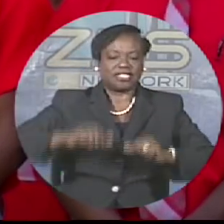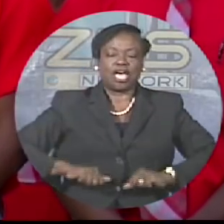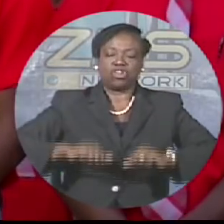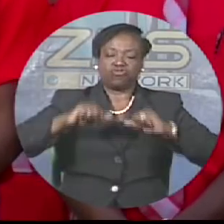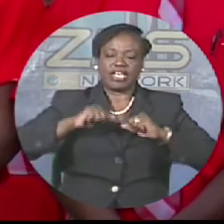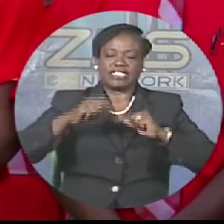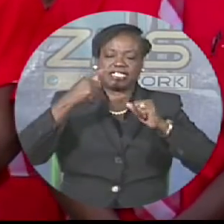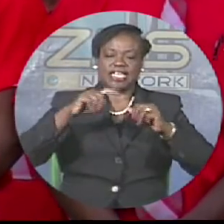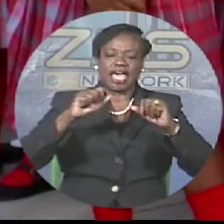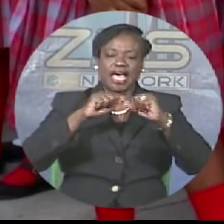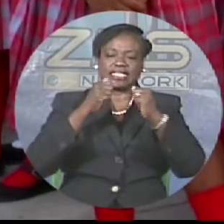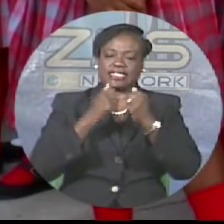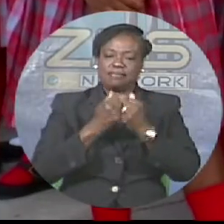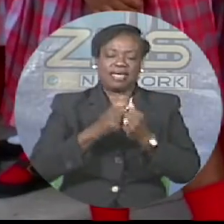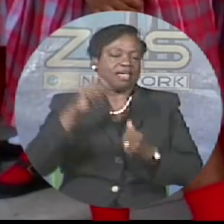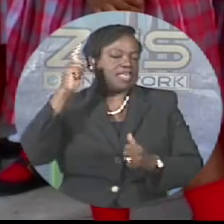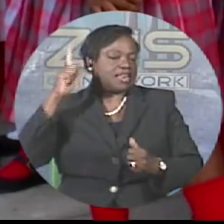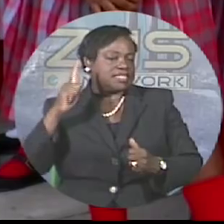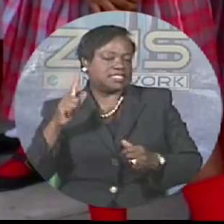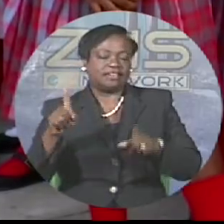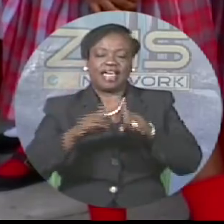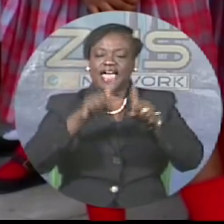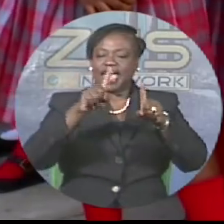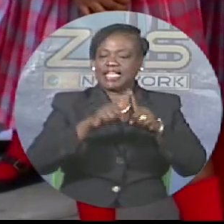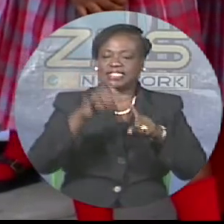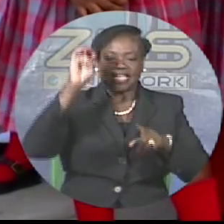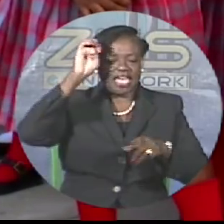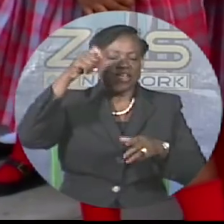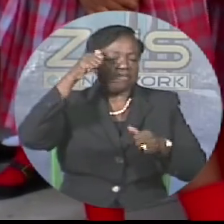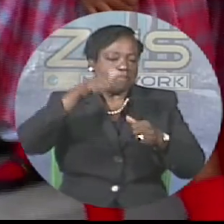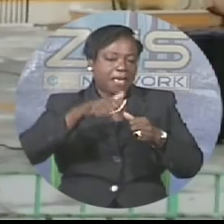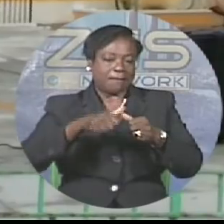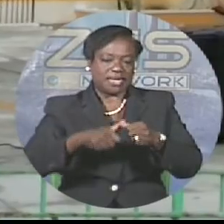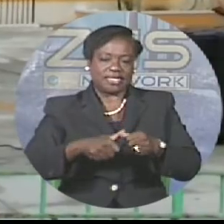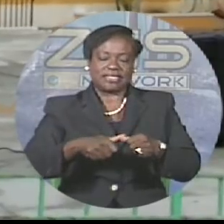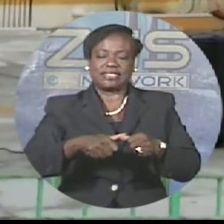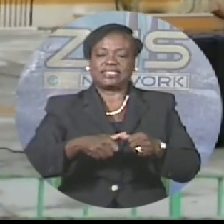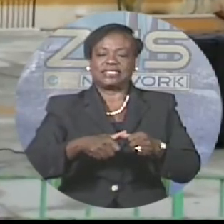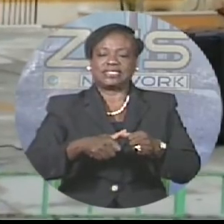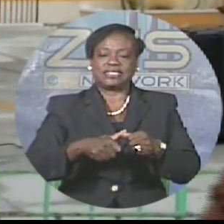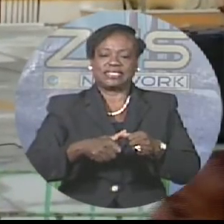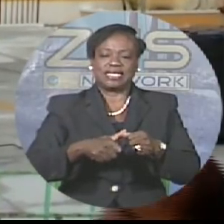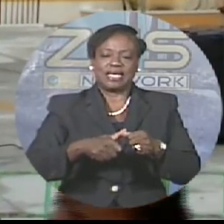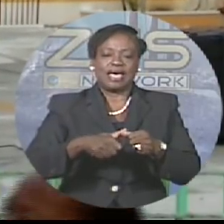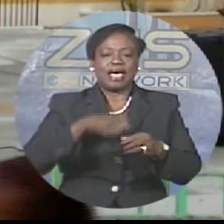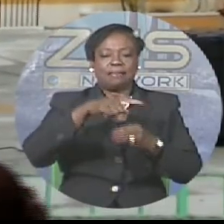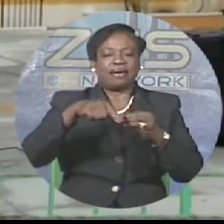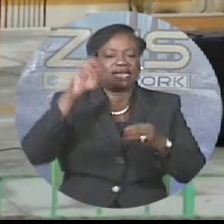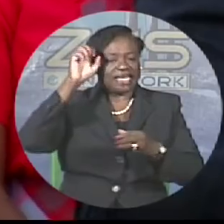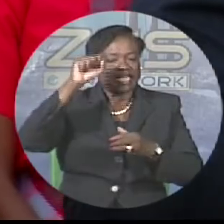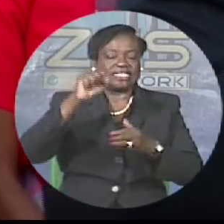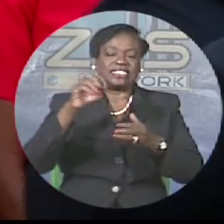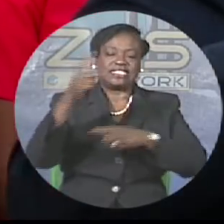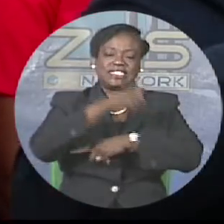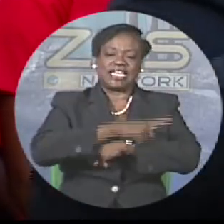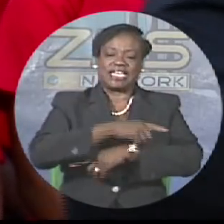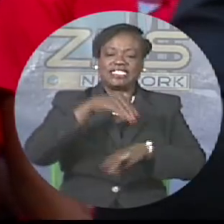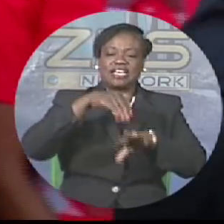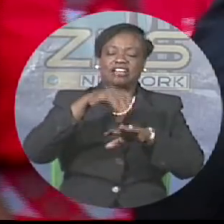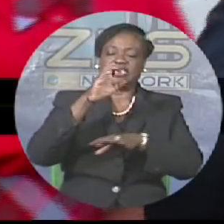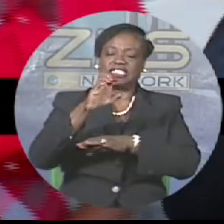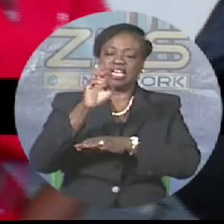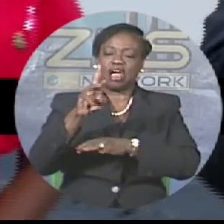attentively as he reminisced on his days at C.R. Walker, which was known then as Western Junior and Senior Schools. When I